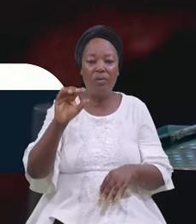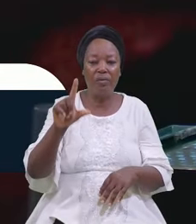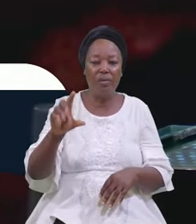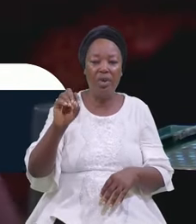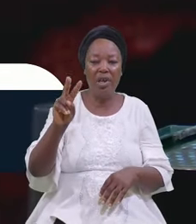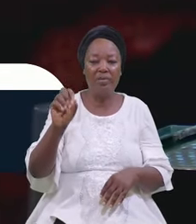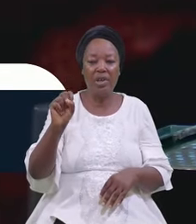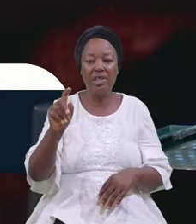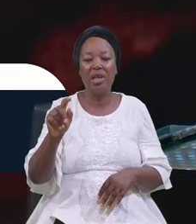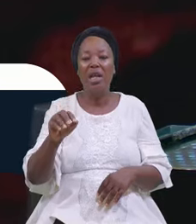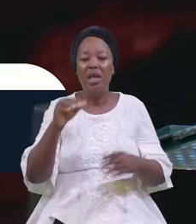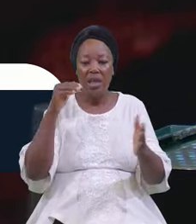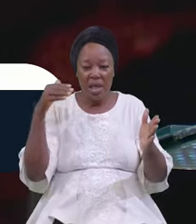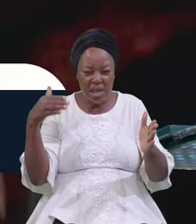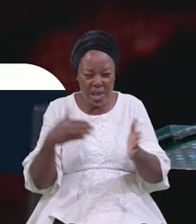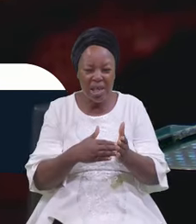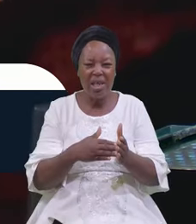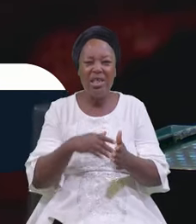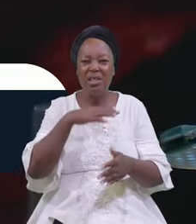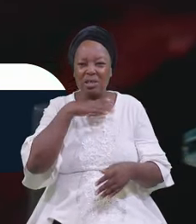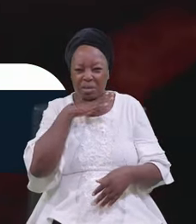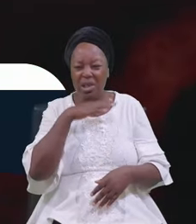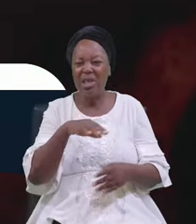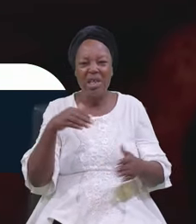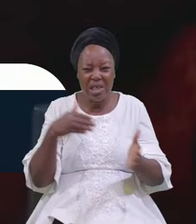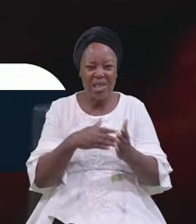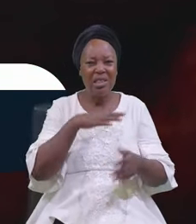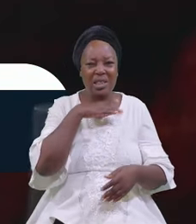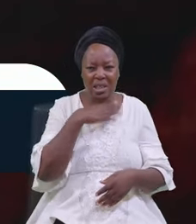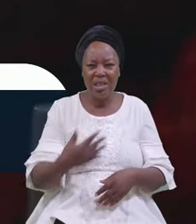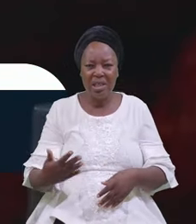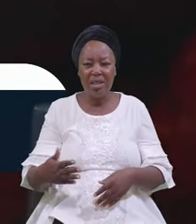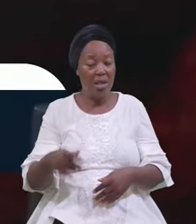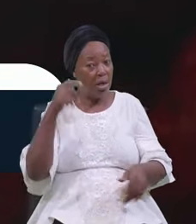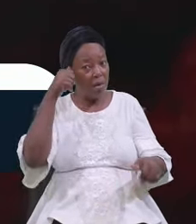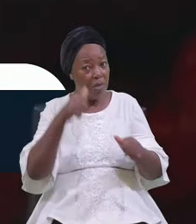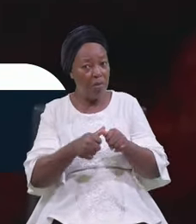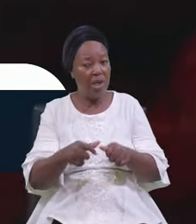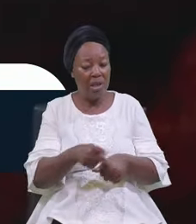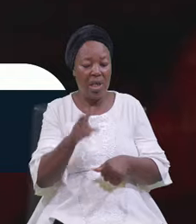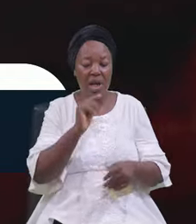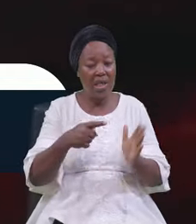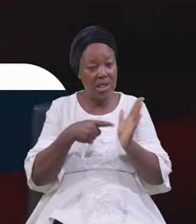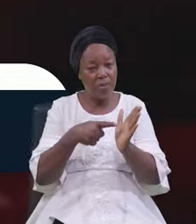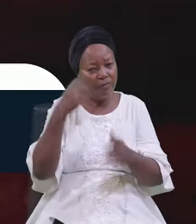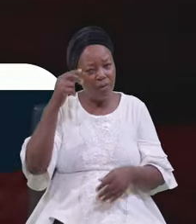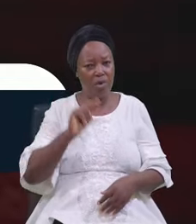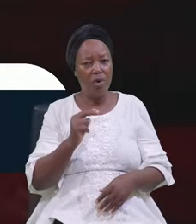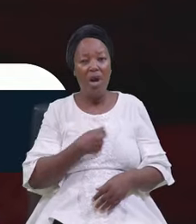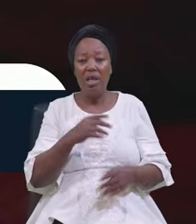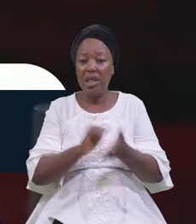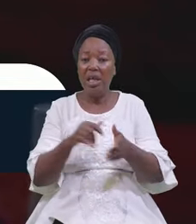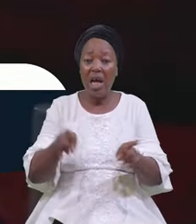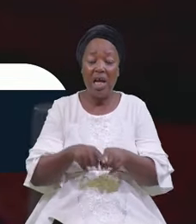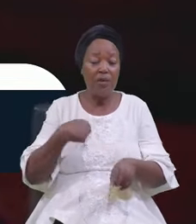Levites against contamination. And remember, there are examples for us that as we are called to